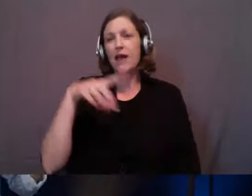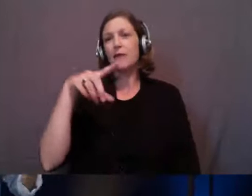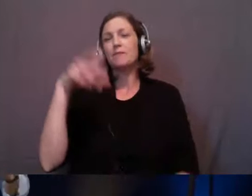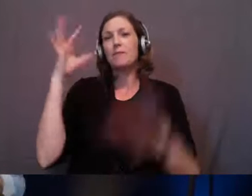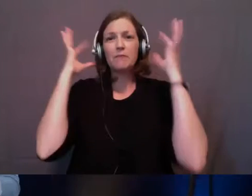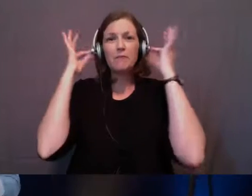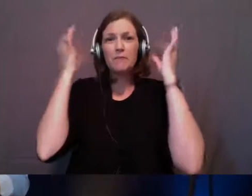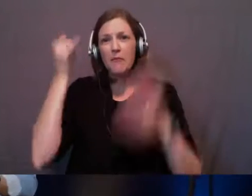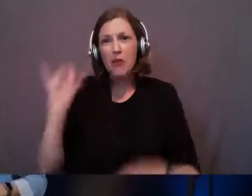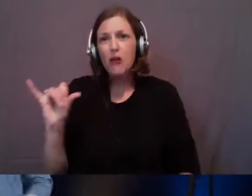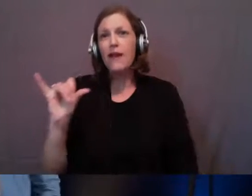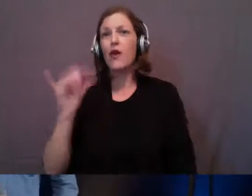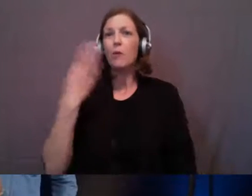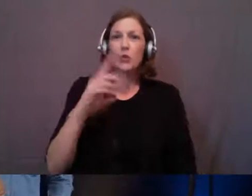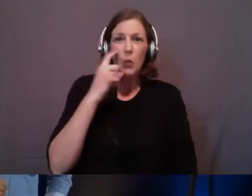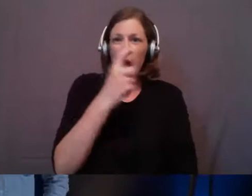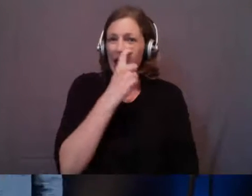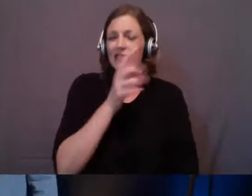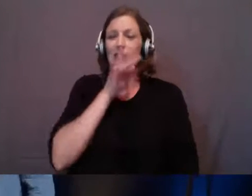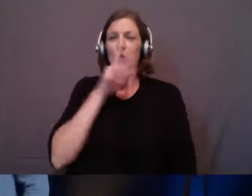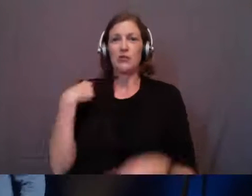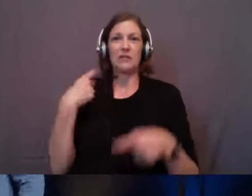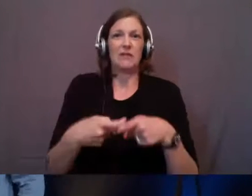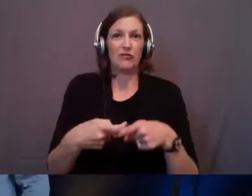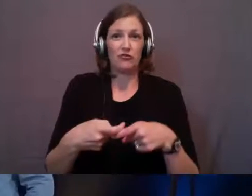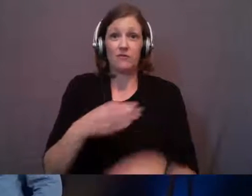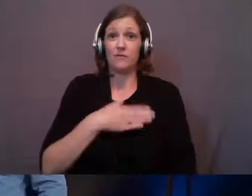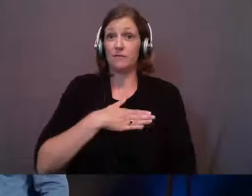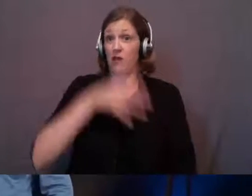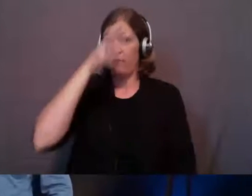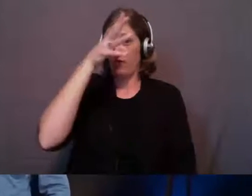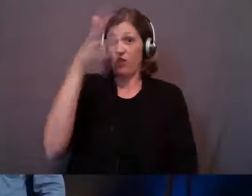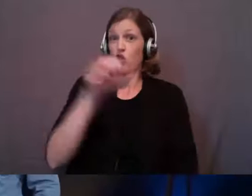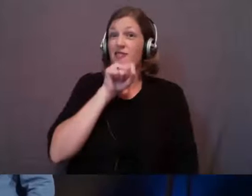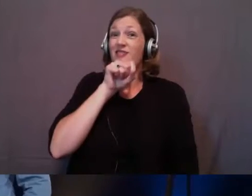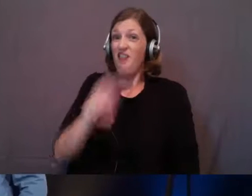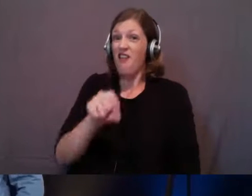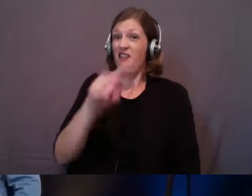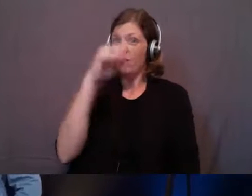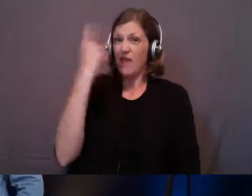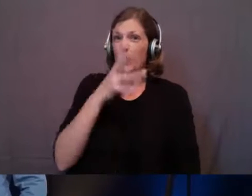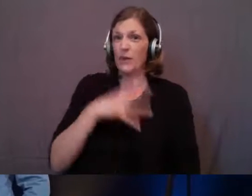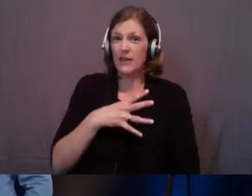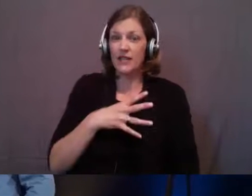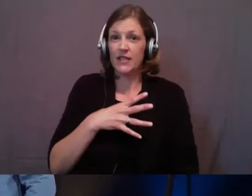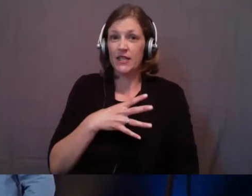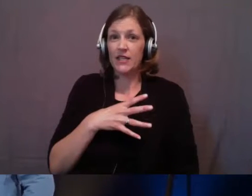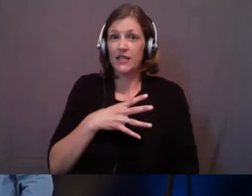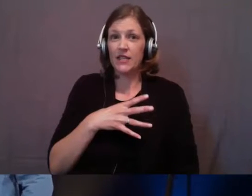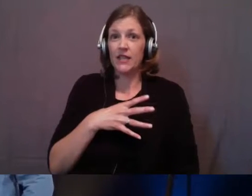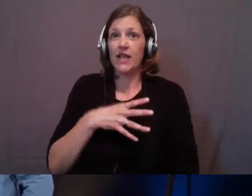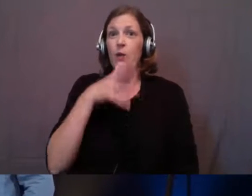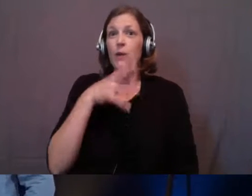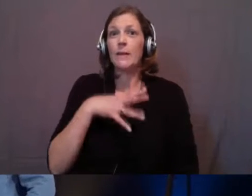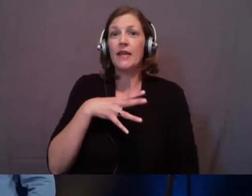had incredible business, and my grandfather loved black women. And when I mean women, I mean women with